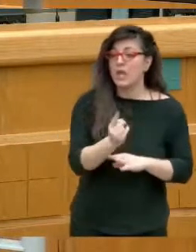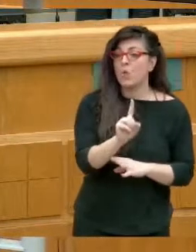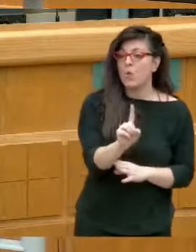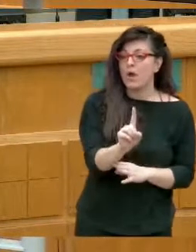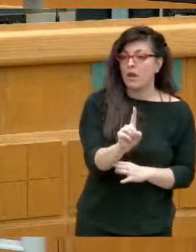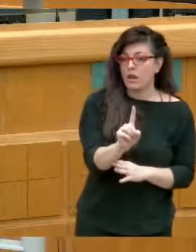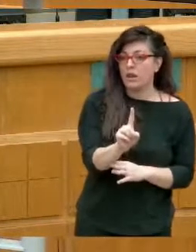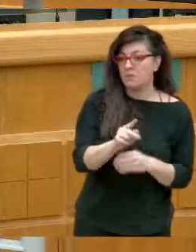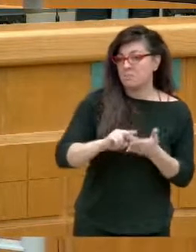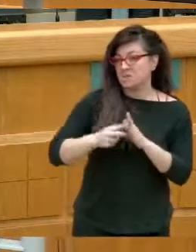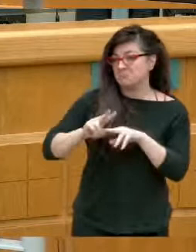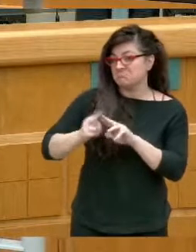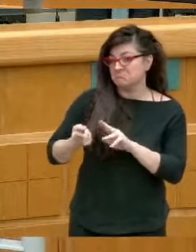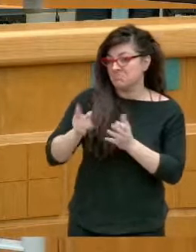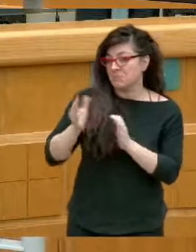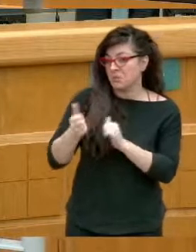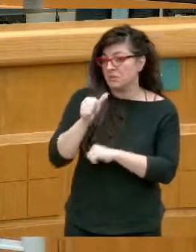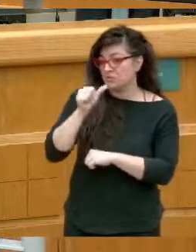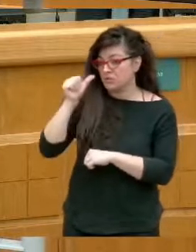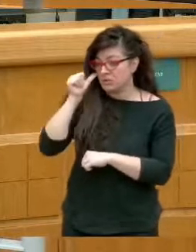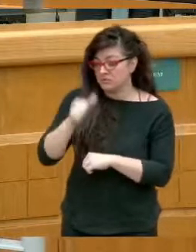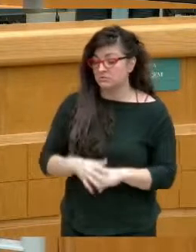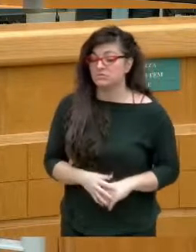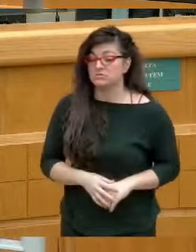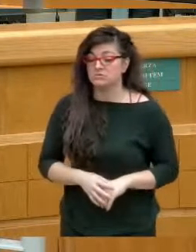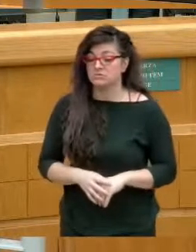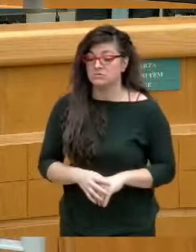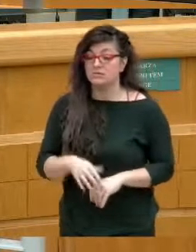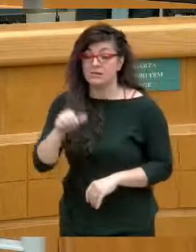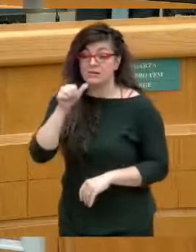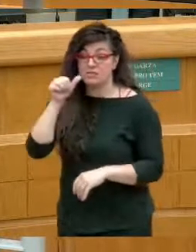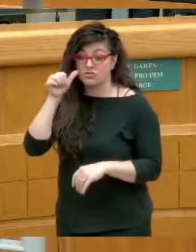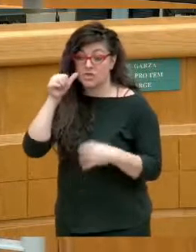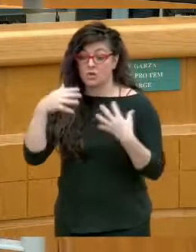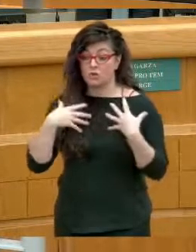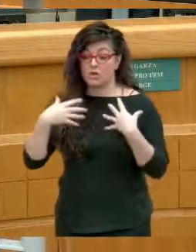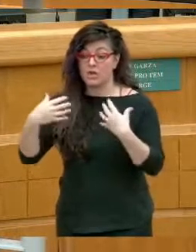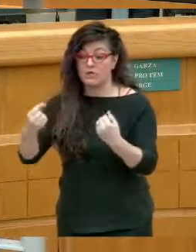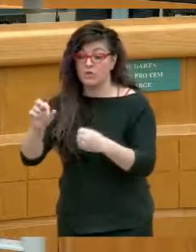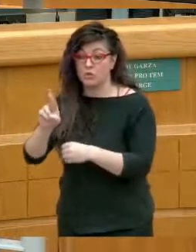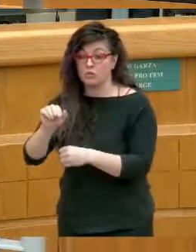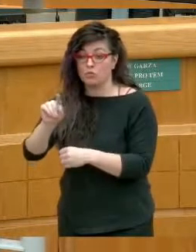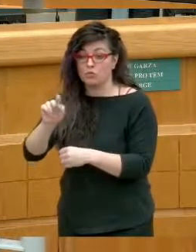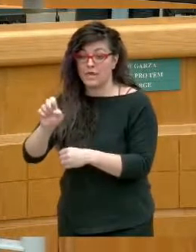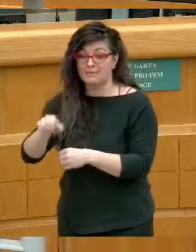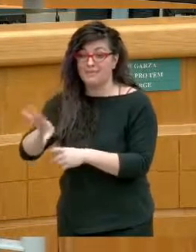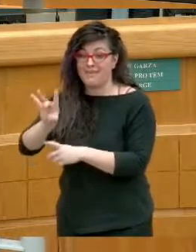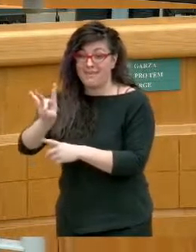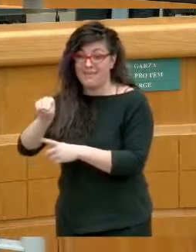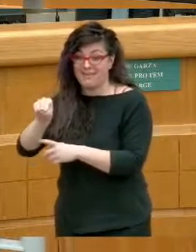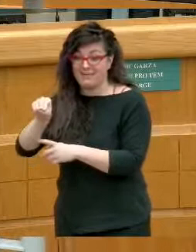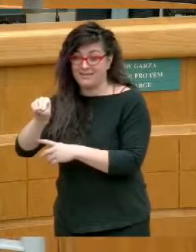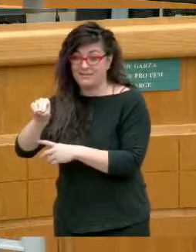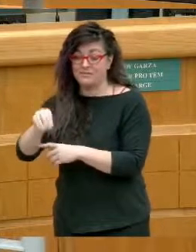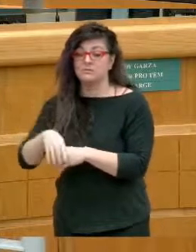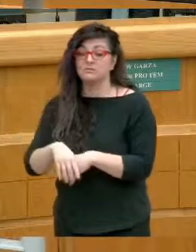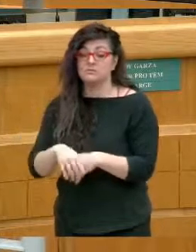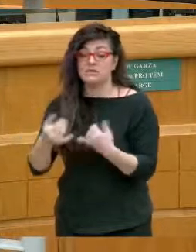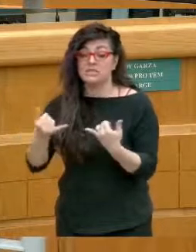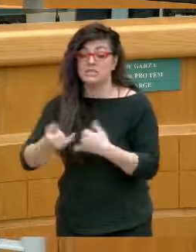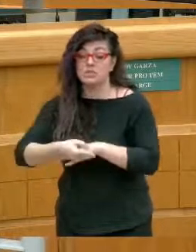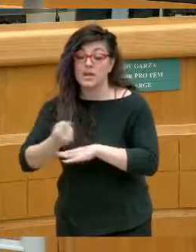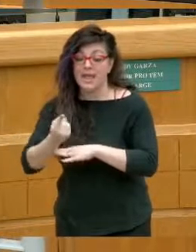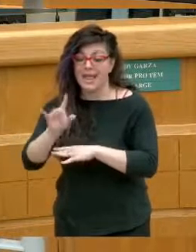categories. And the recovered rate, yesterday it was 80, and today it's 88. So 8 additional persons have recovered